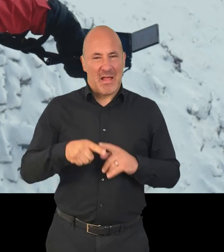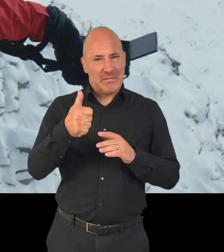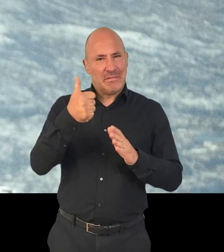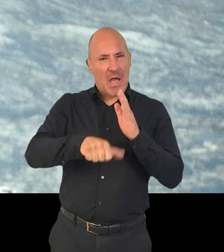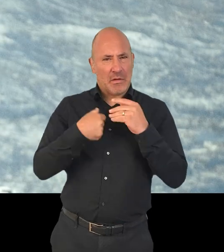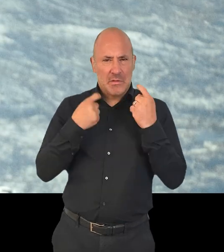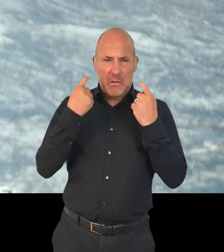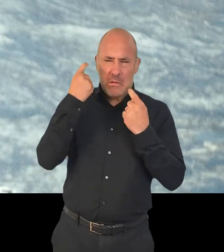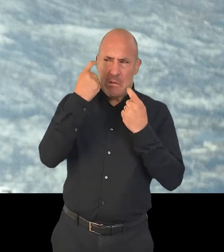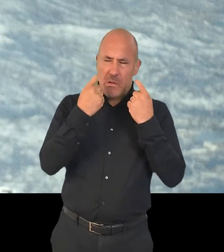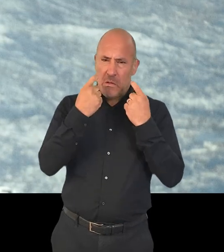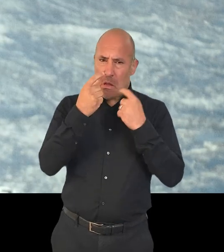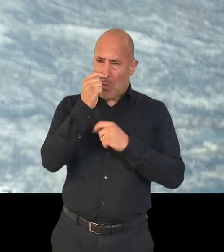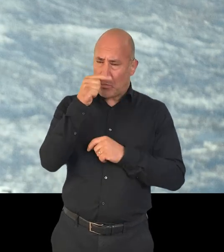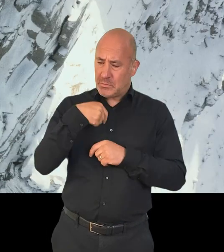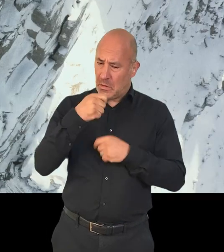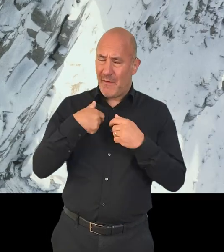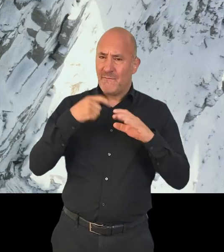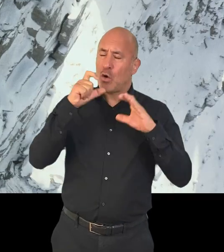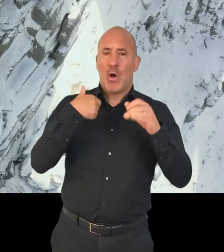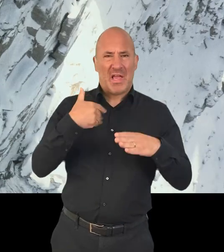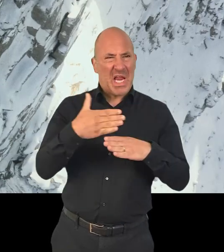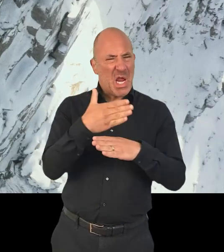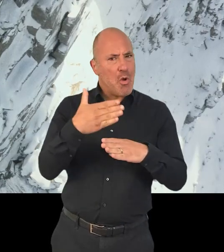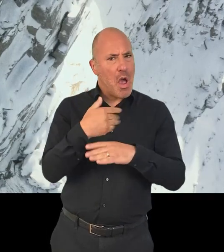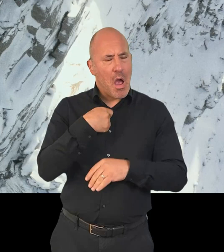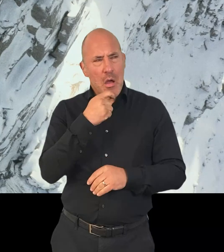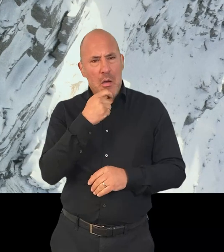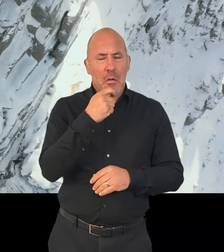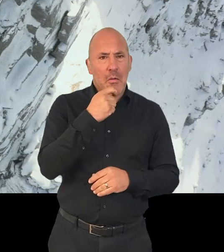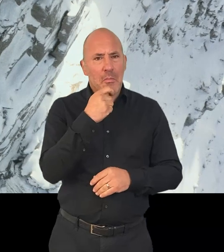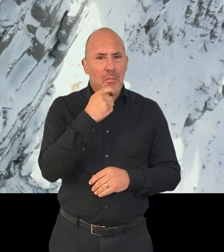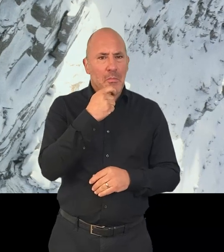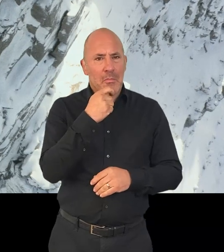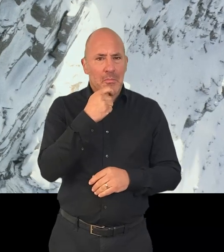The thought started to creep into my head that maybe this was something I could make a career out of.